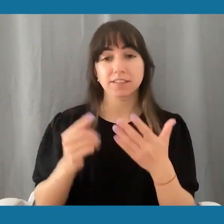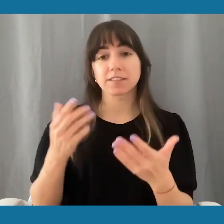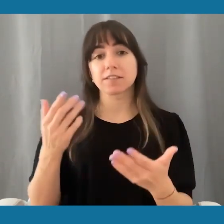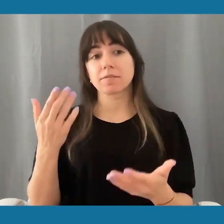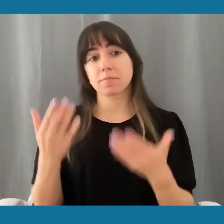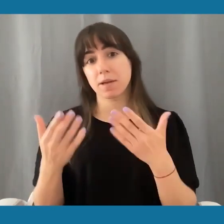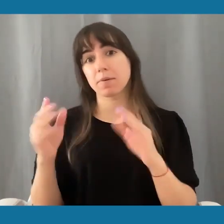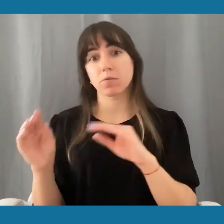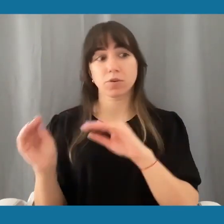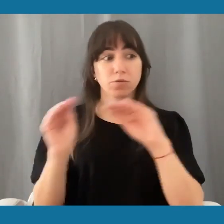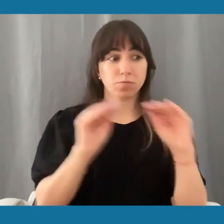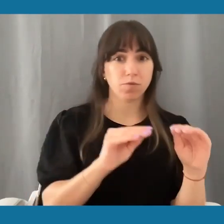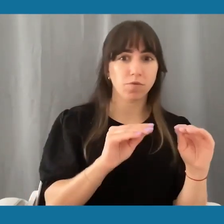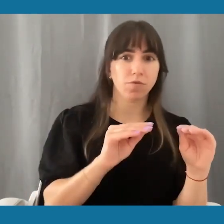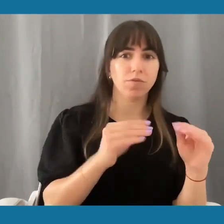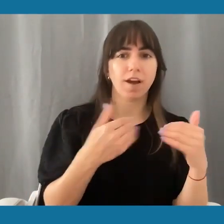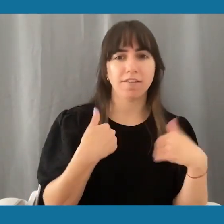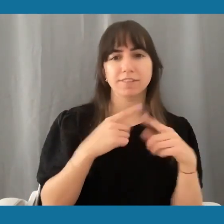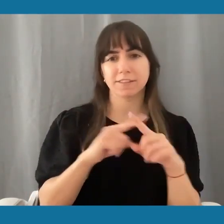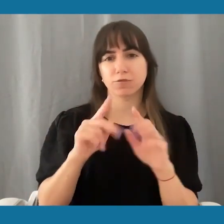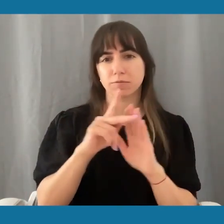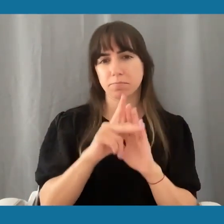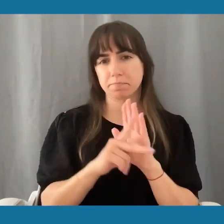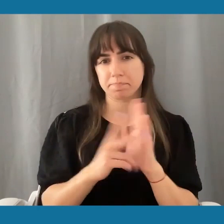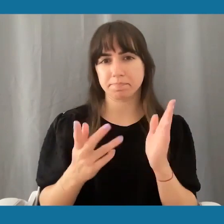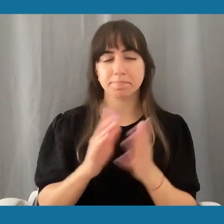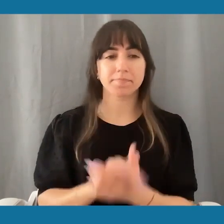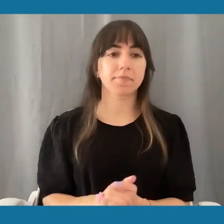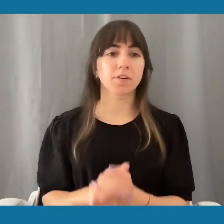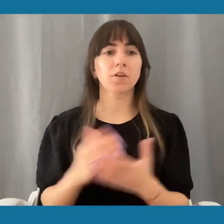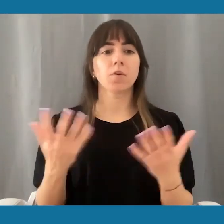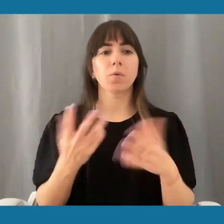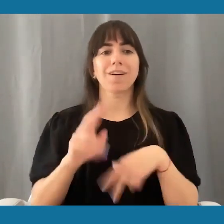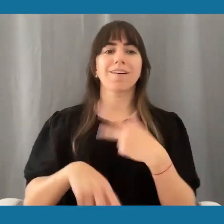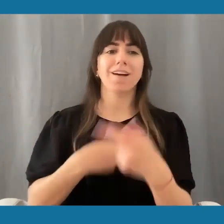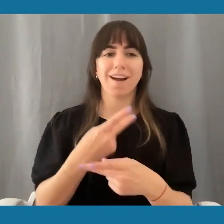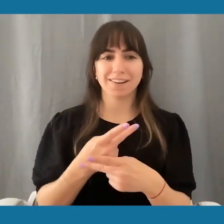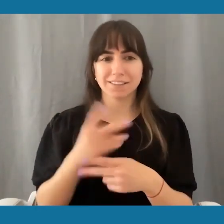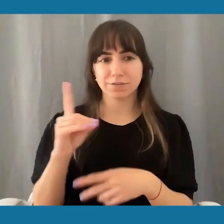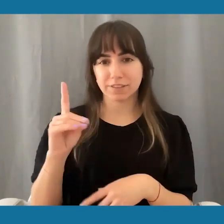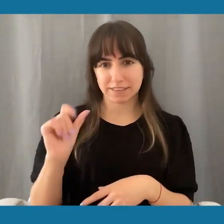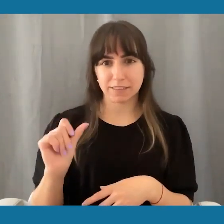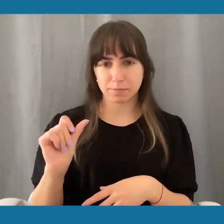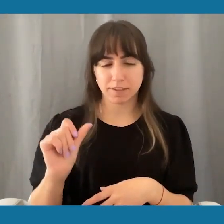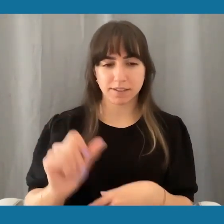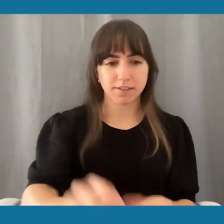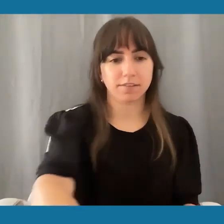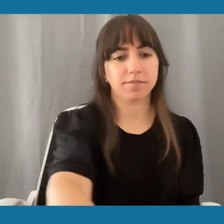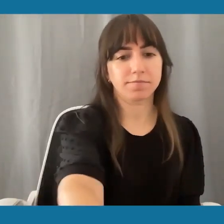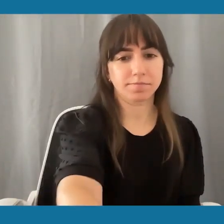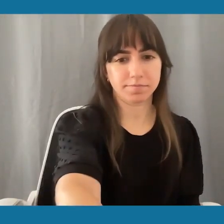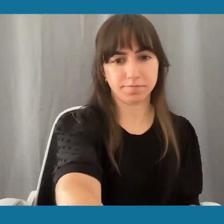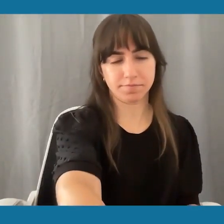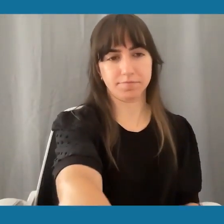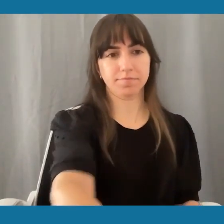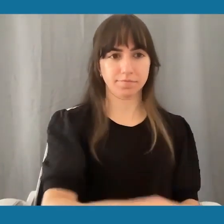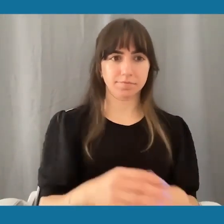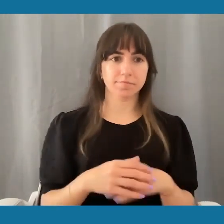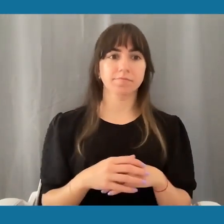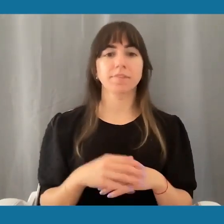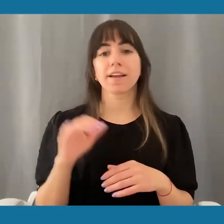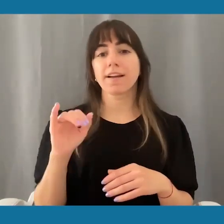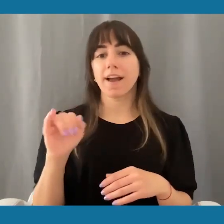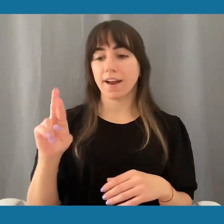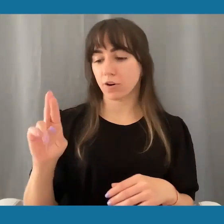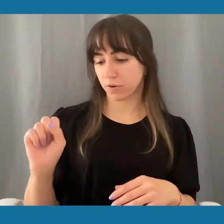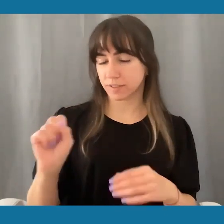So let's talk about the types of disabilities that would be eligible for an ABLE account. The IRS provided 7 categories, pretty broad